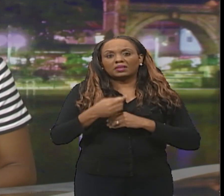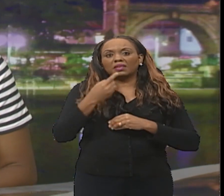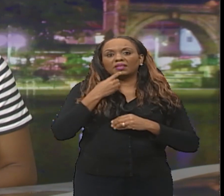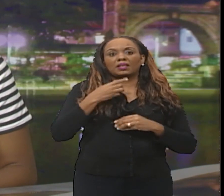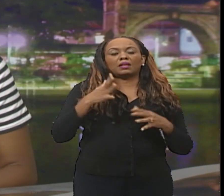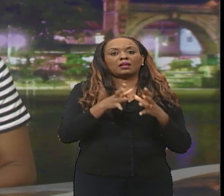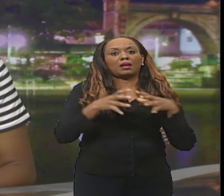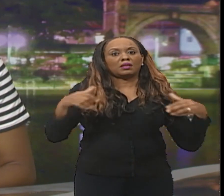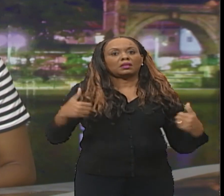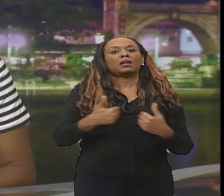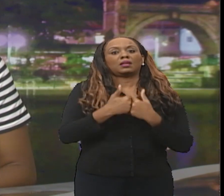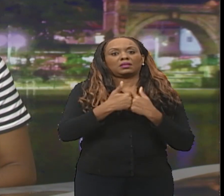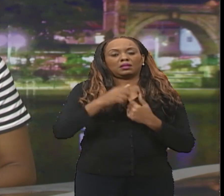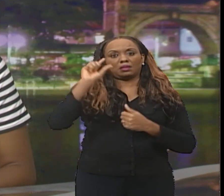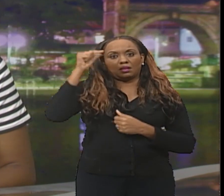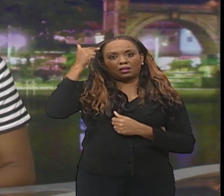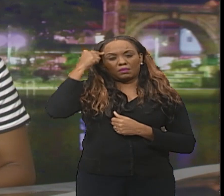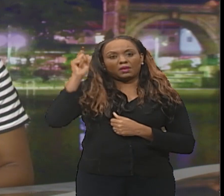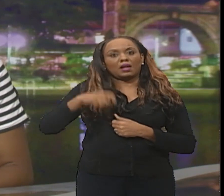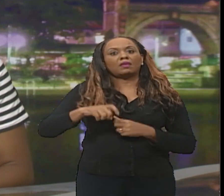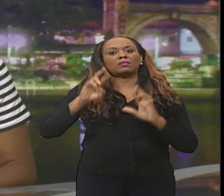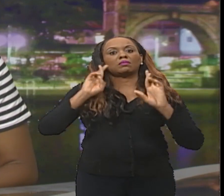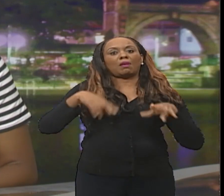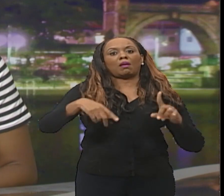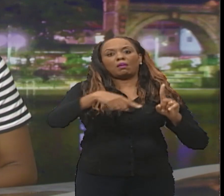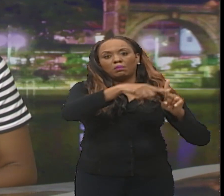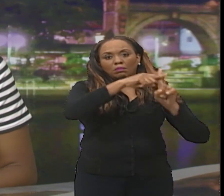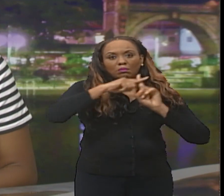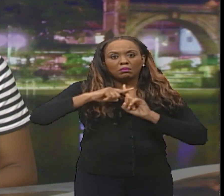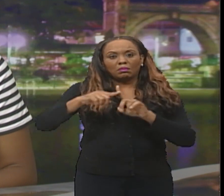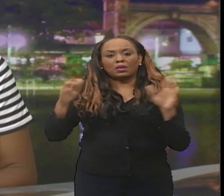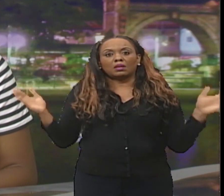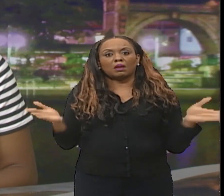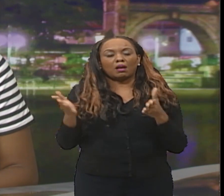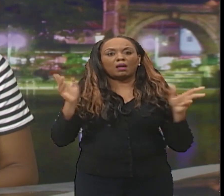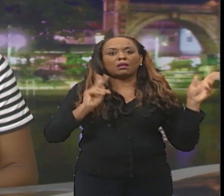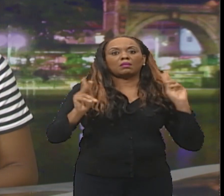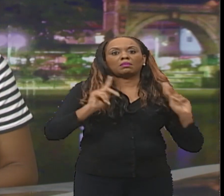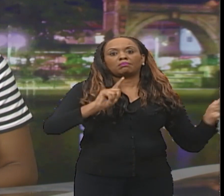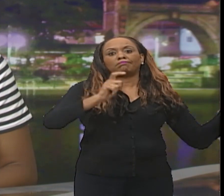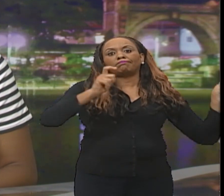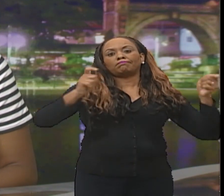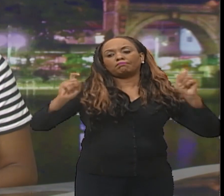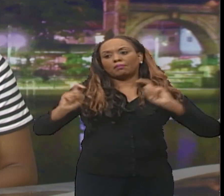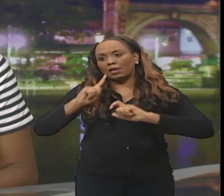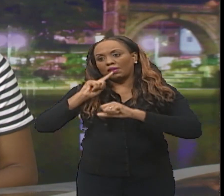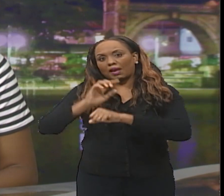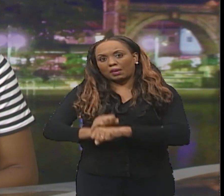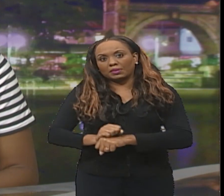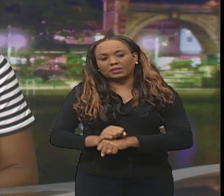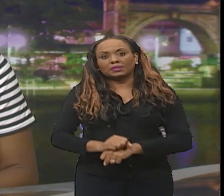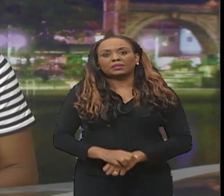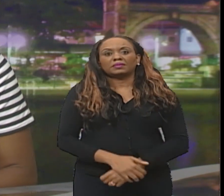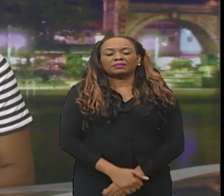is duty-bound to respond in a positive manner and encourage people to change their habits and practices.